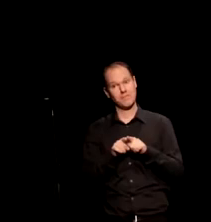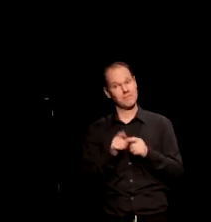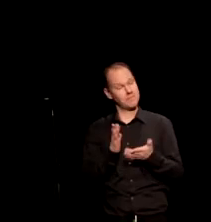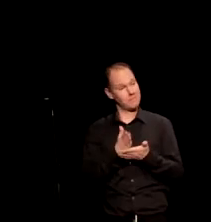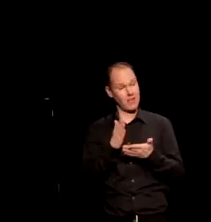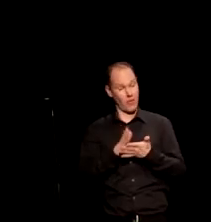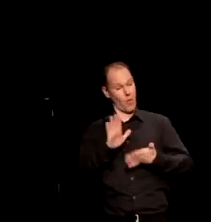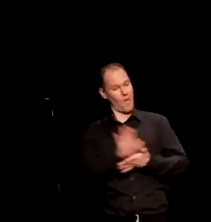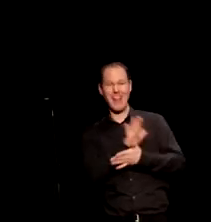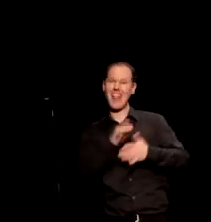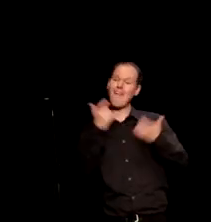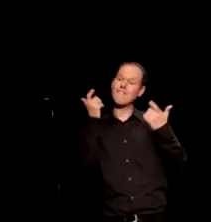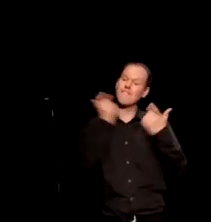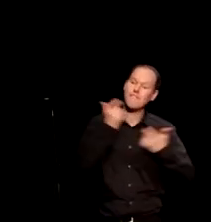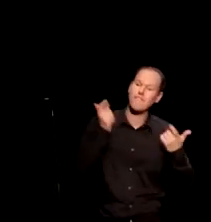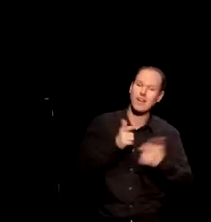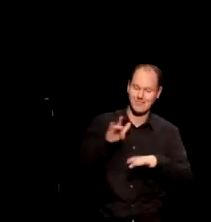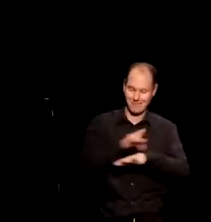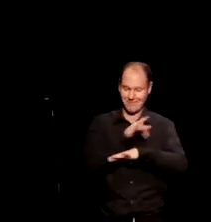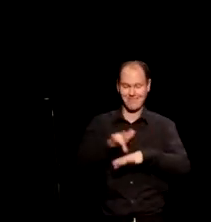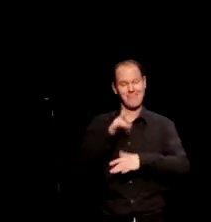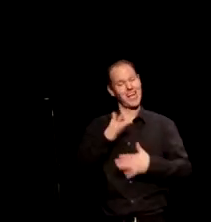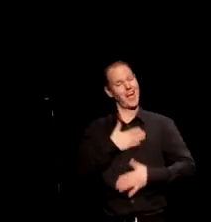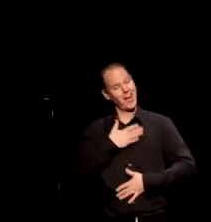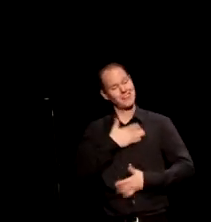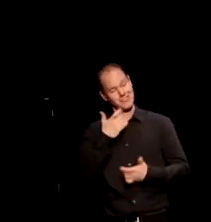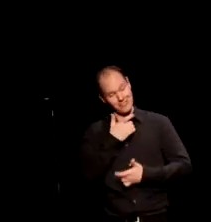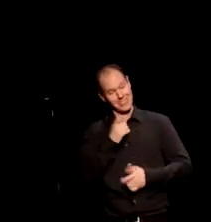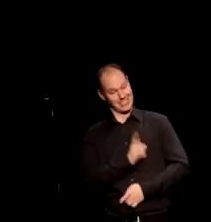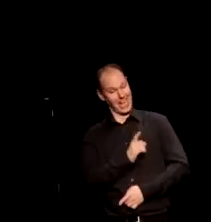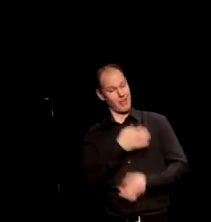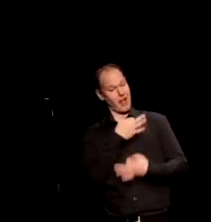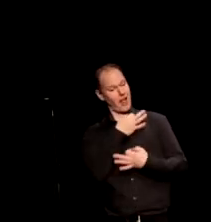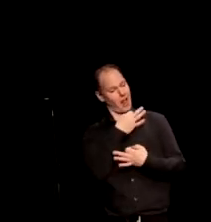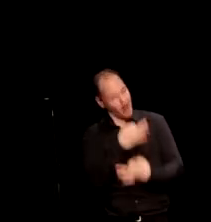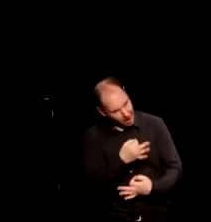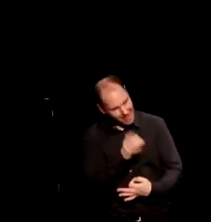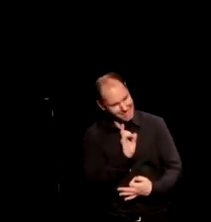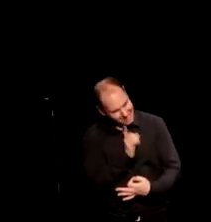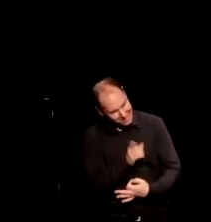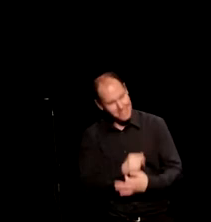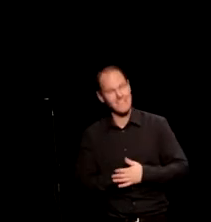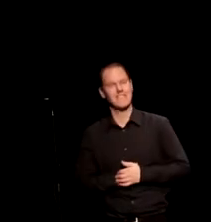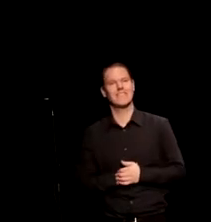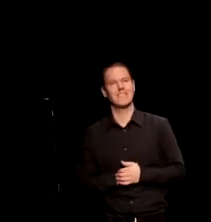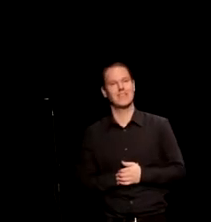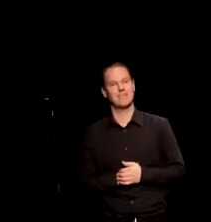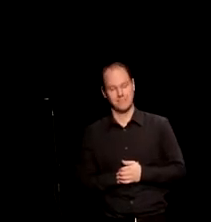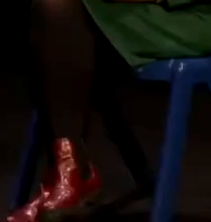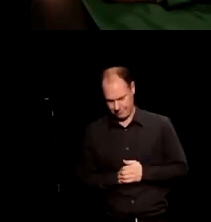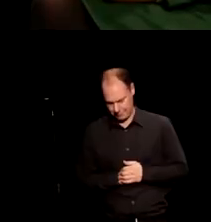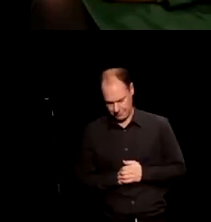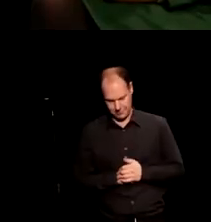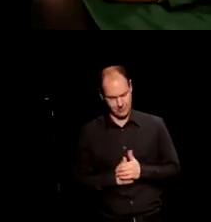really joyous and funny and fun, was what drew me to that play, yeah. And maybe, Dermot, why did